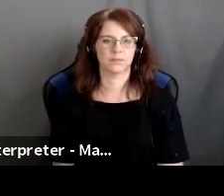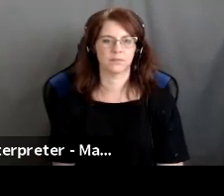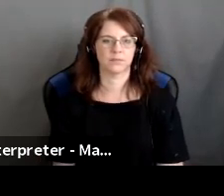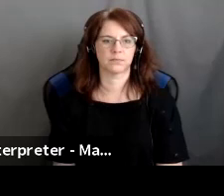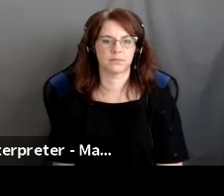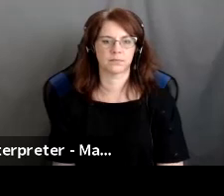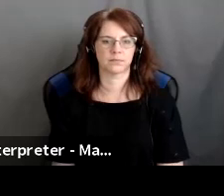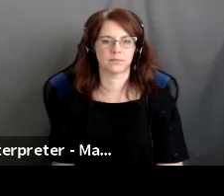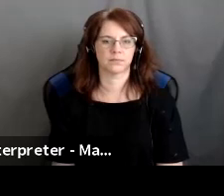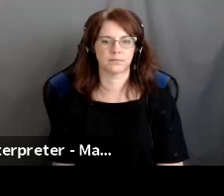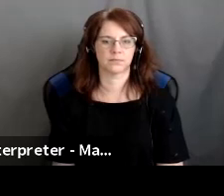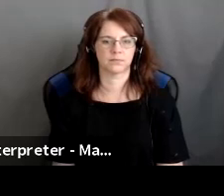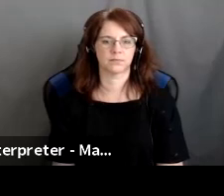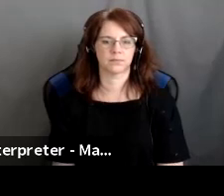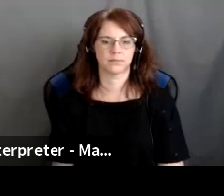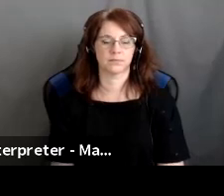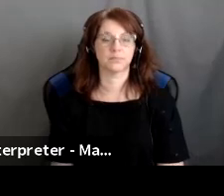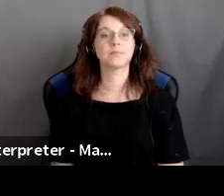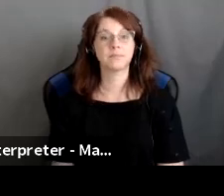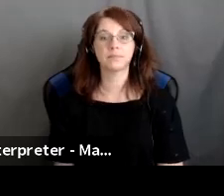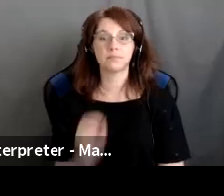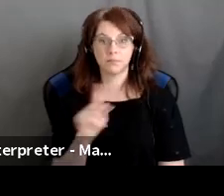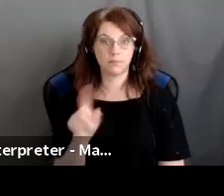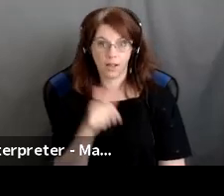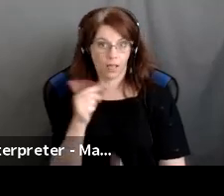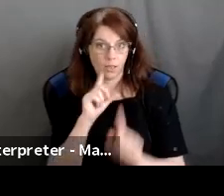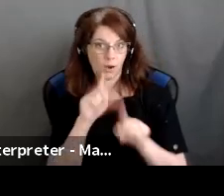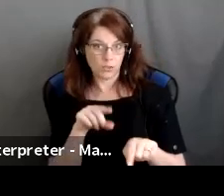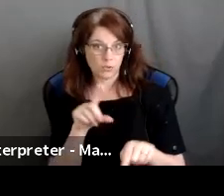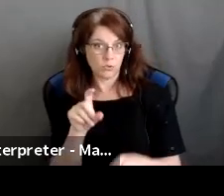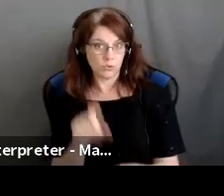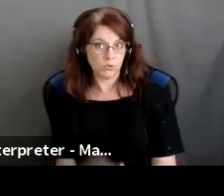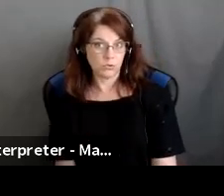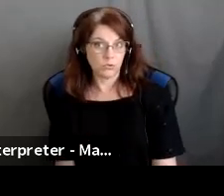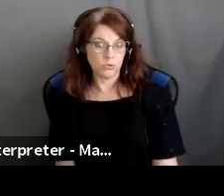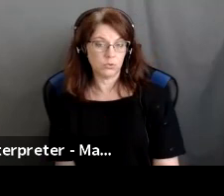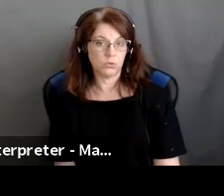Okay. Any other answers?